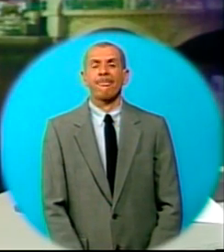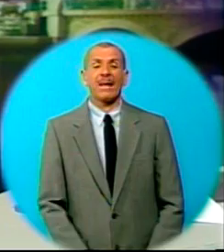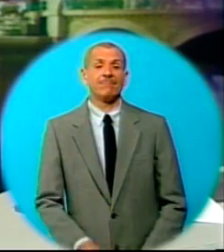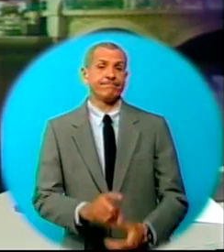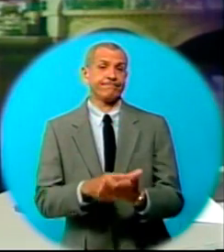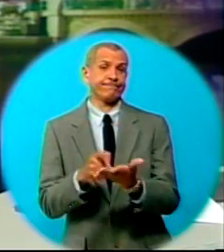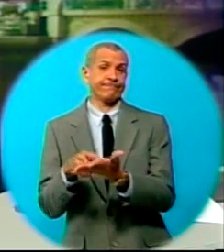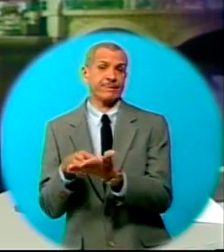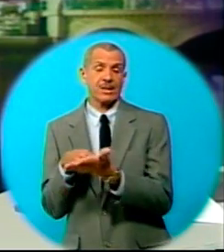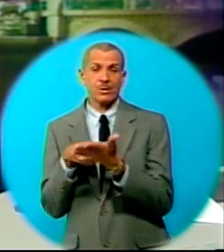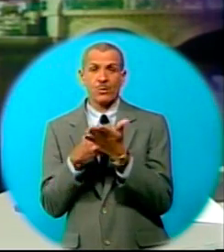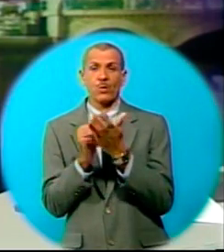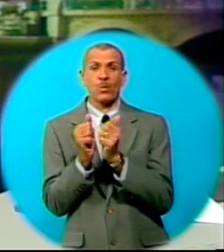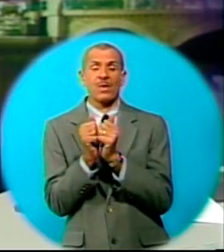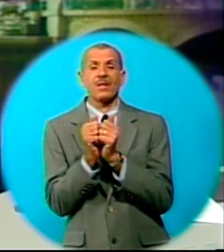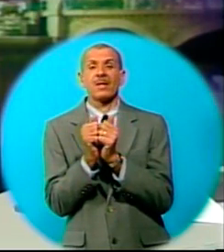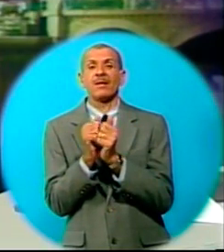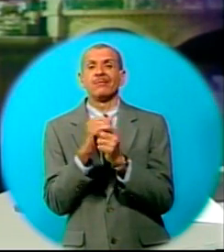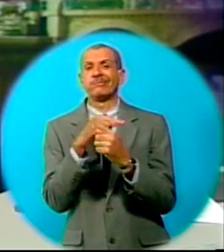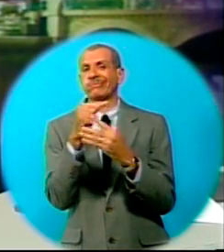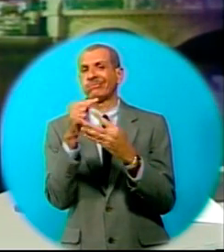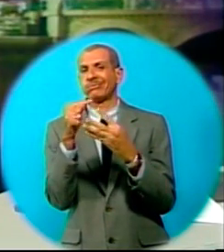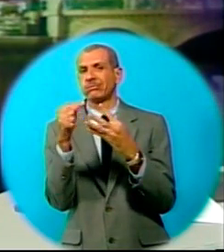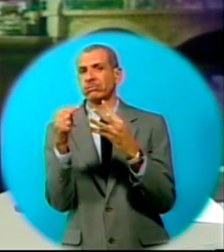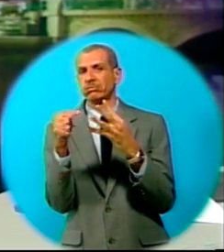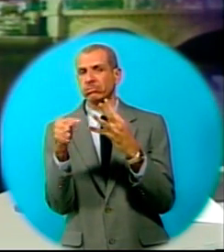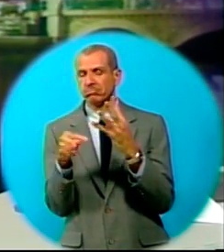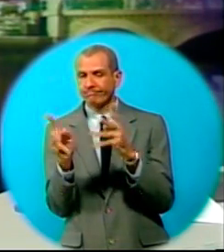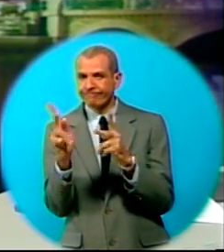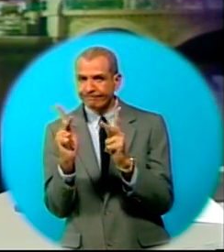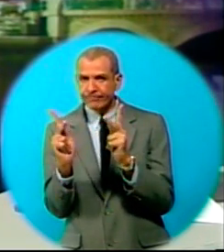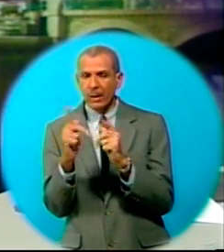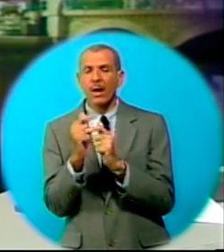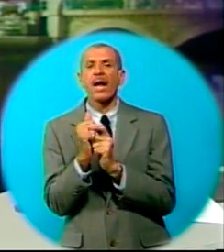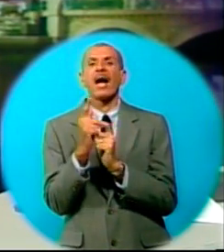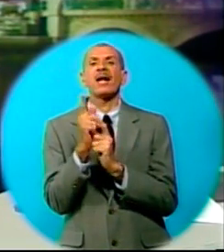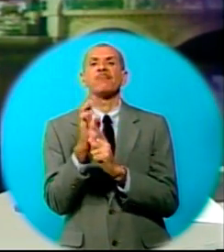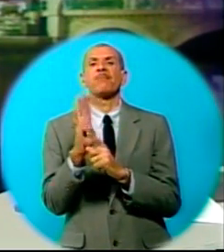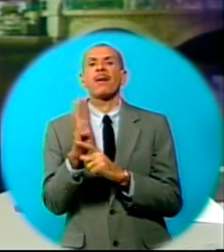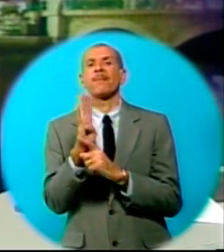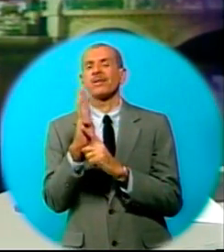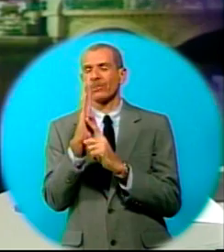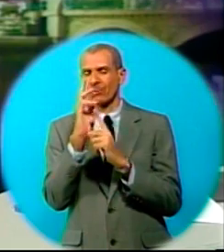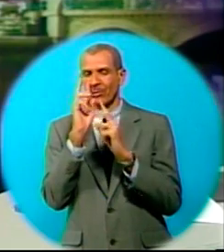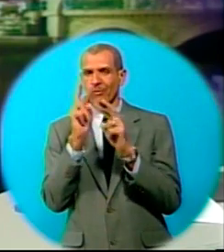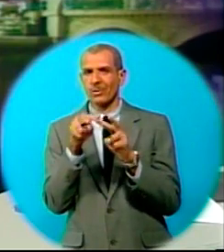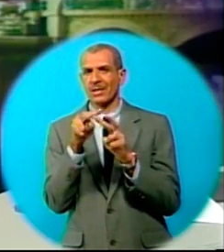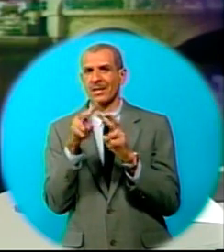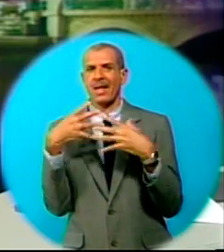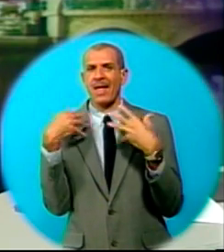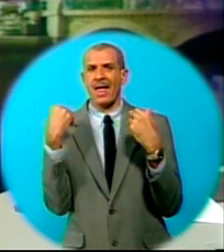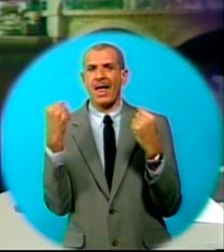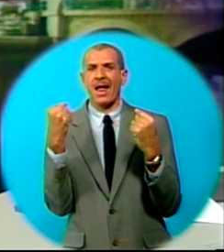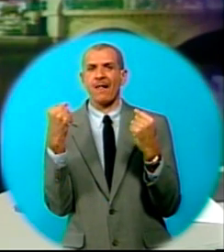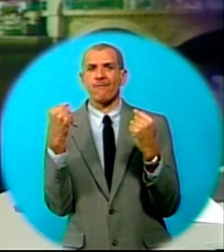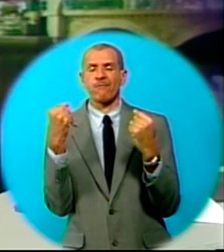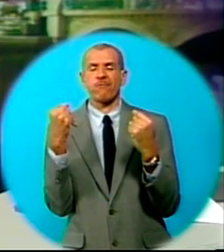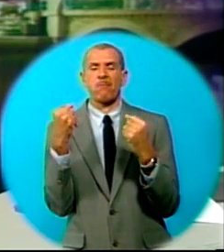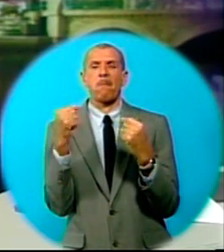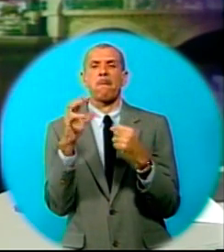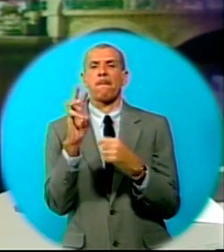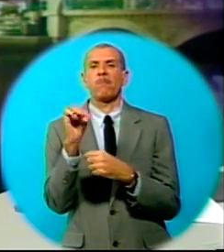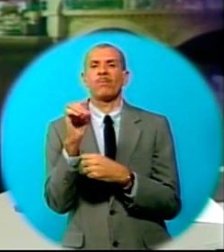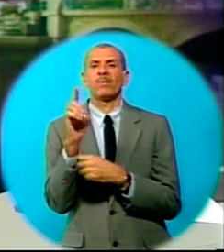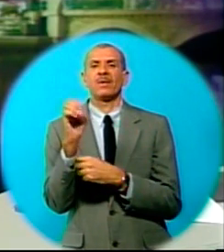Consultations have been held with numerous stakeholders as Barbados reviews its current health financing model. Minister of Health John Boyce says that a number